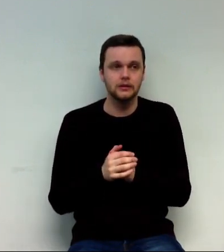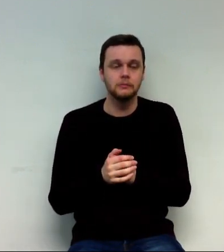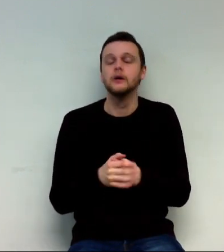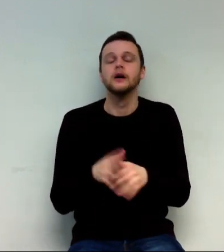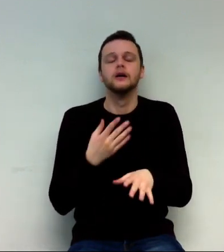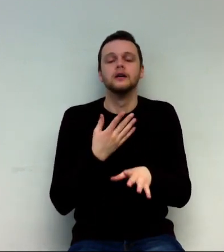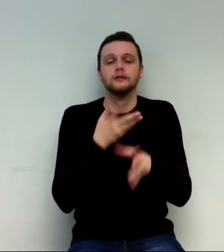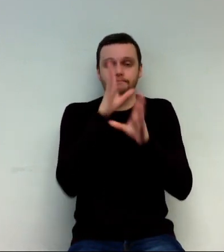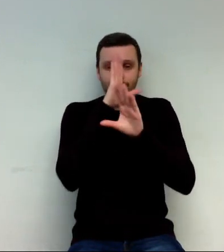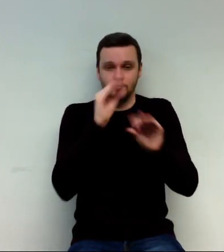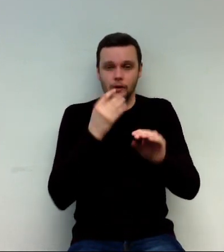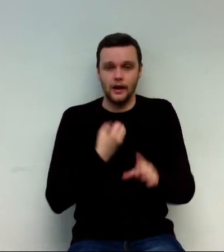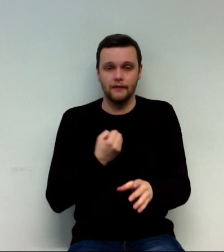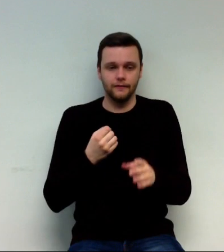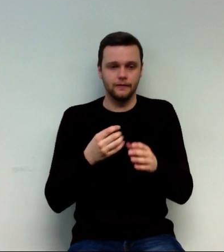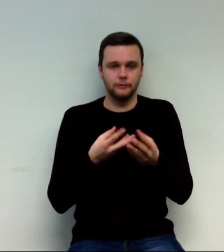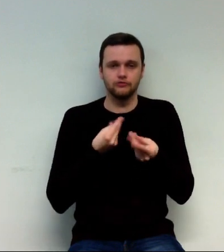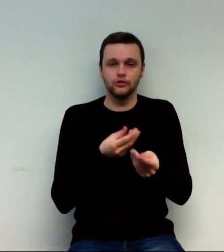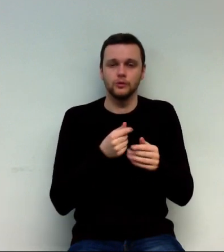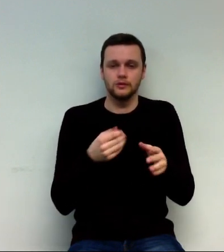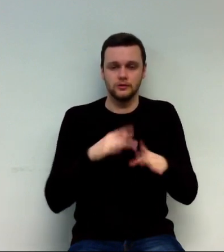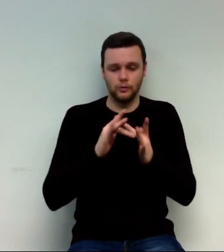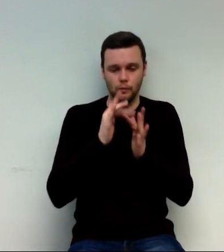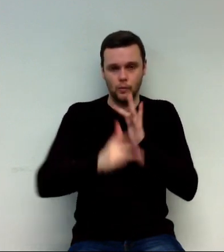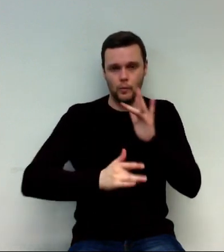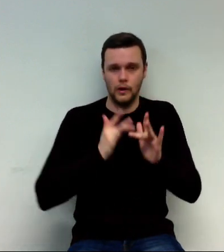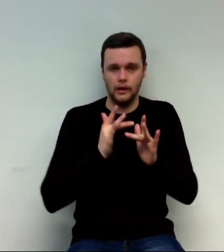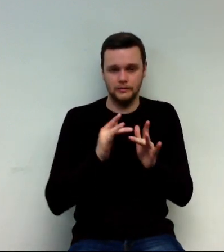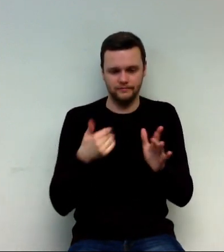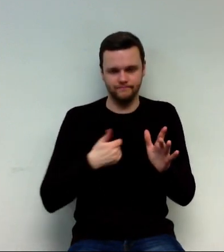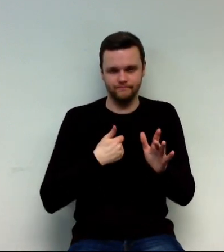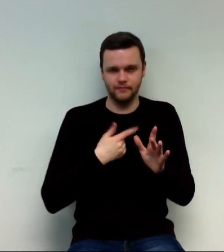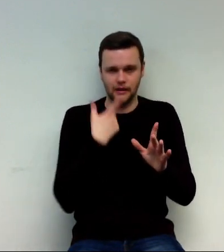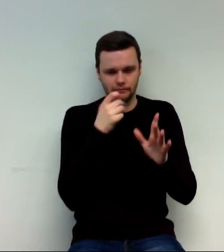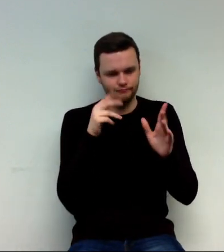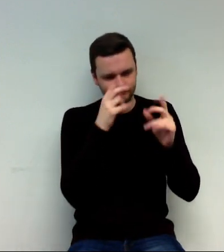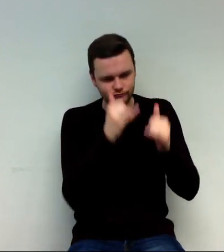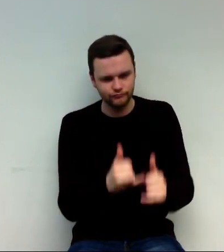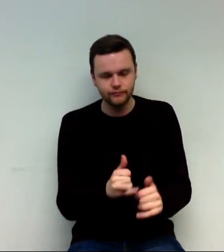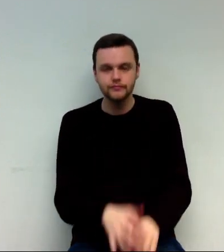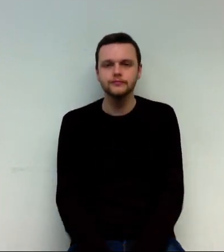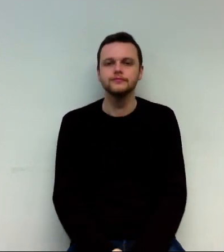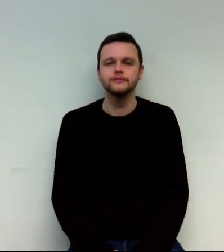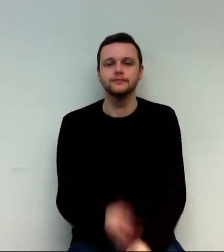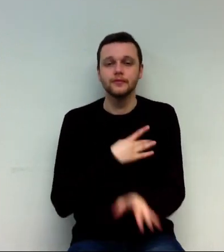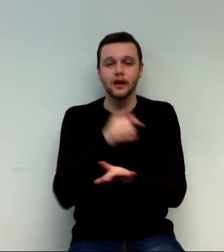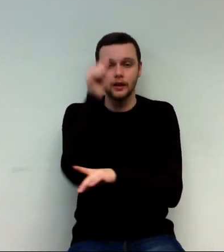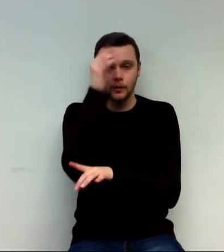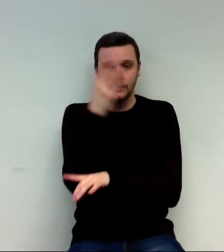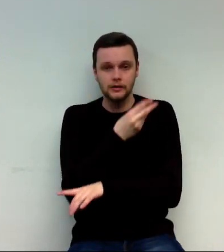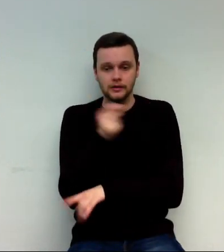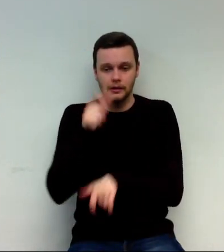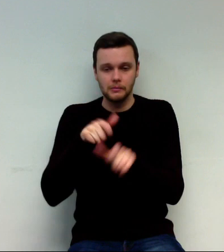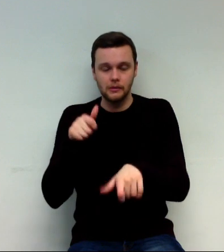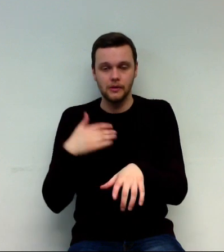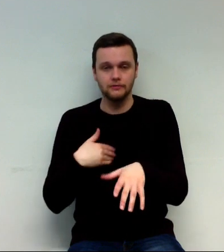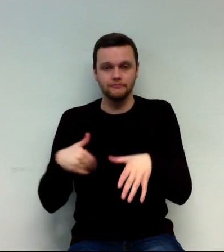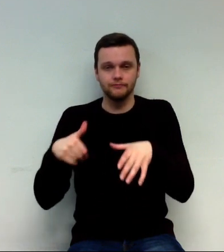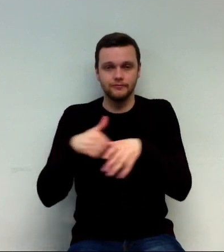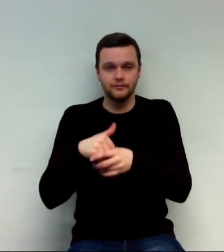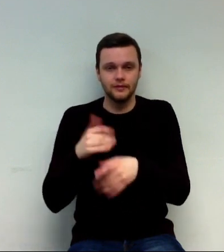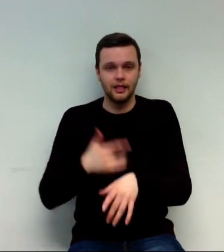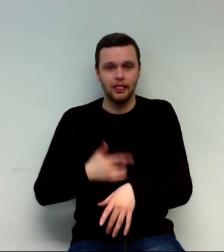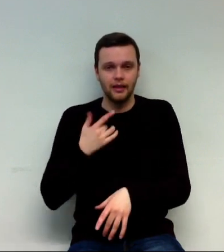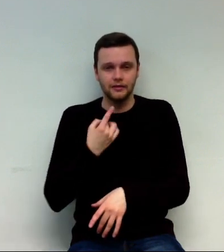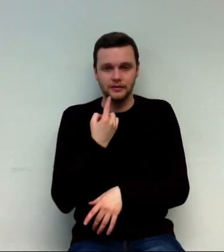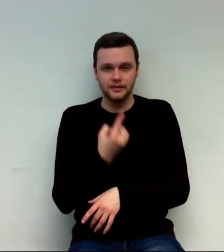different resources on our website that explains where you can find out more about these. I have noticed a few people listening live have joined us a little bit later, so I just